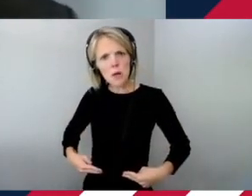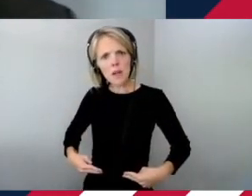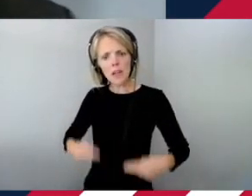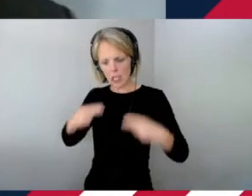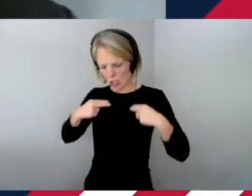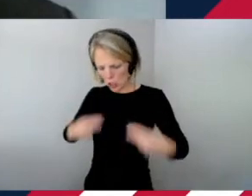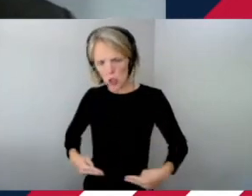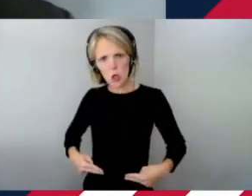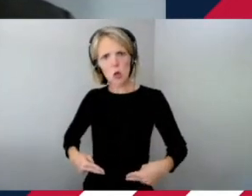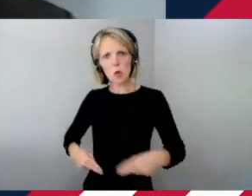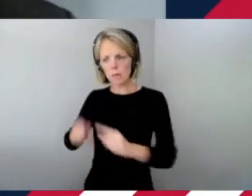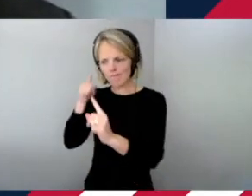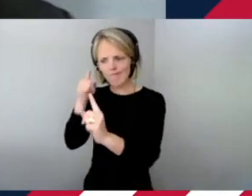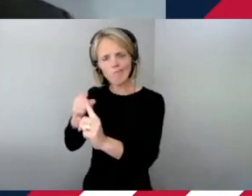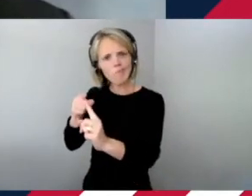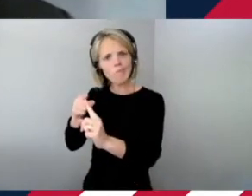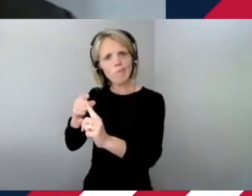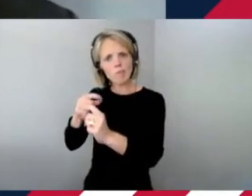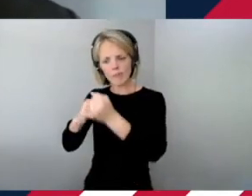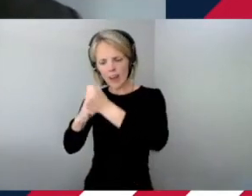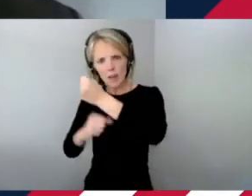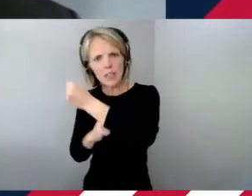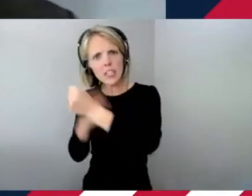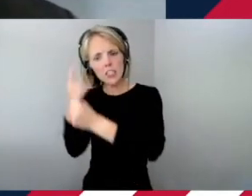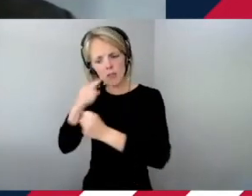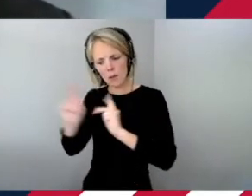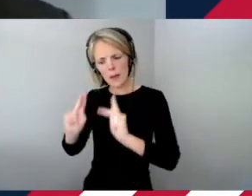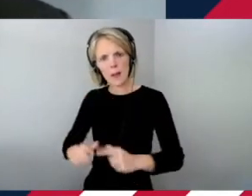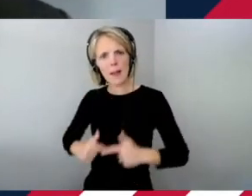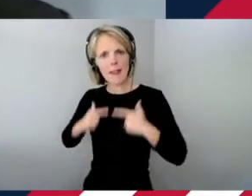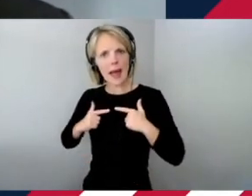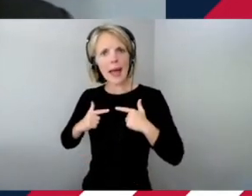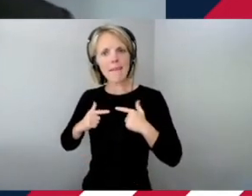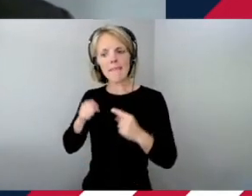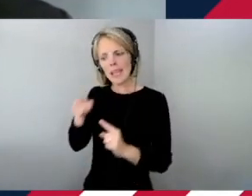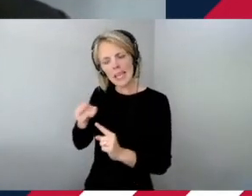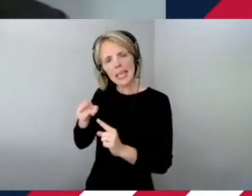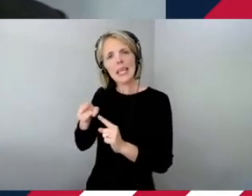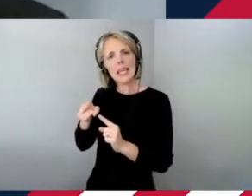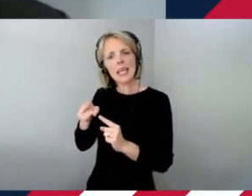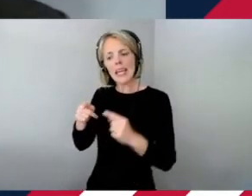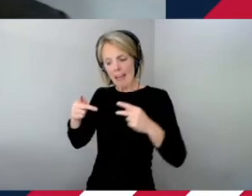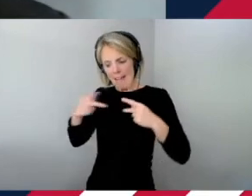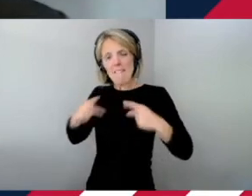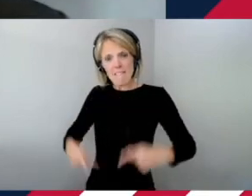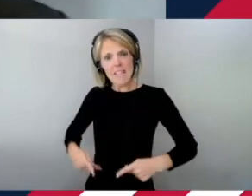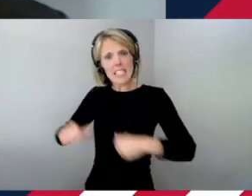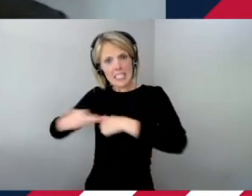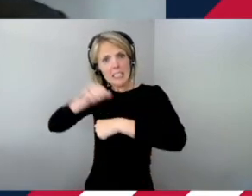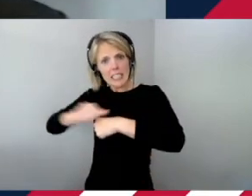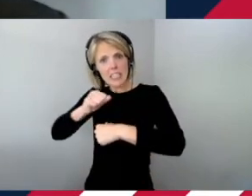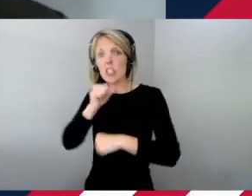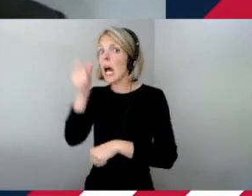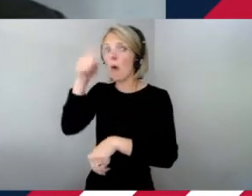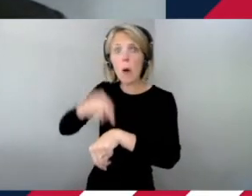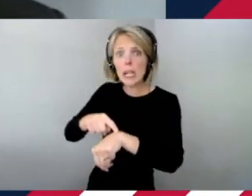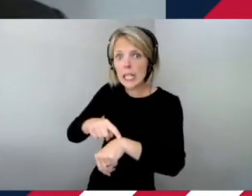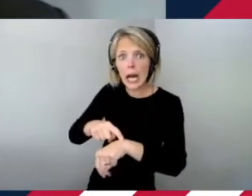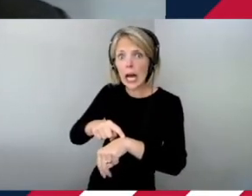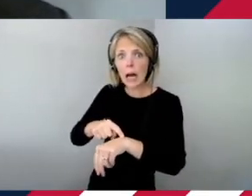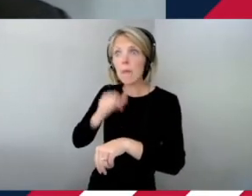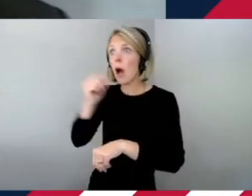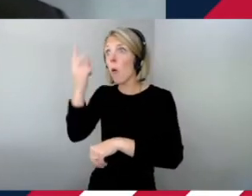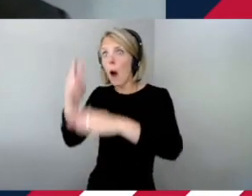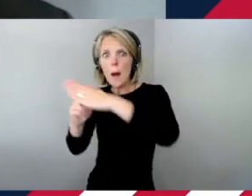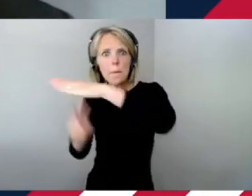should be standing for than anybody I've ever met. He put himself in physical danger, not just once, not just on one bridge, but he lived